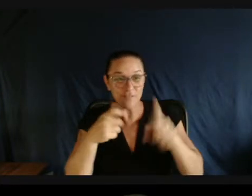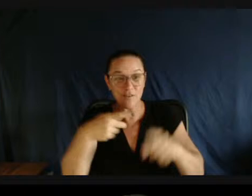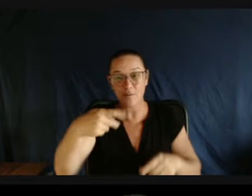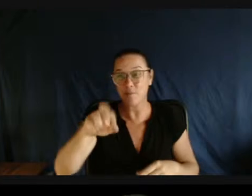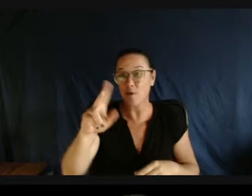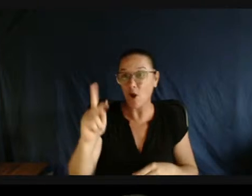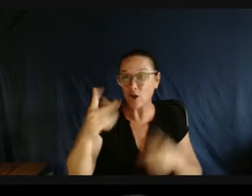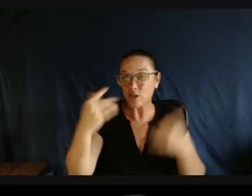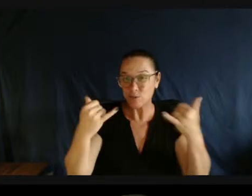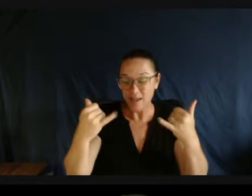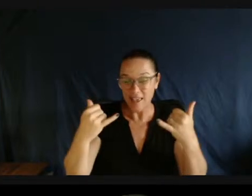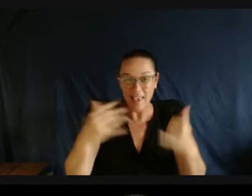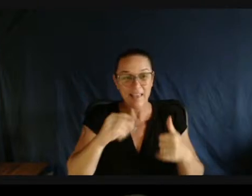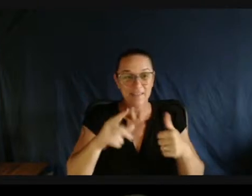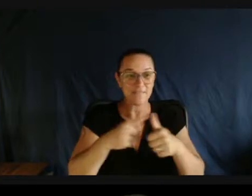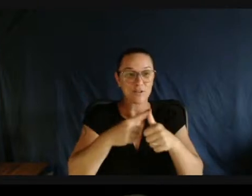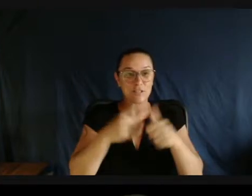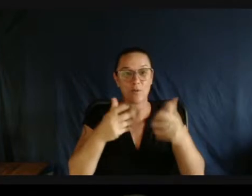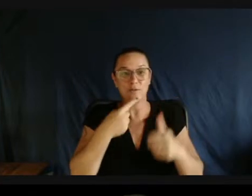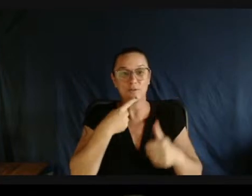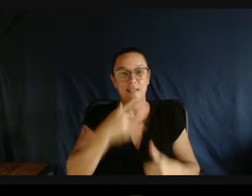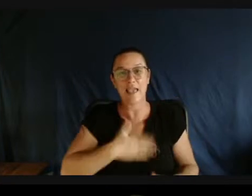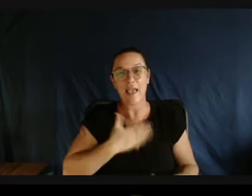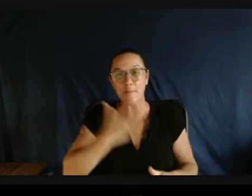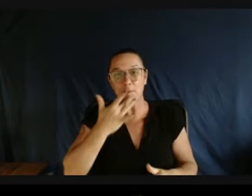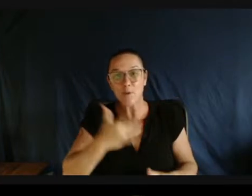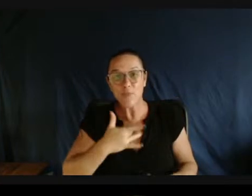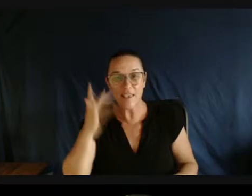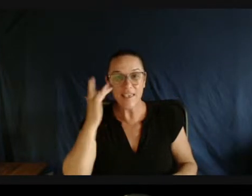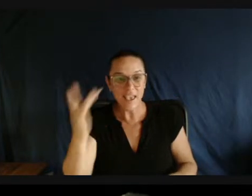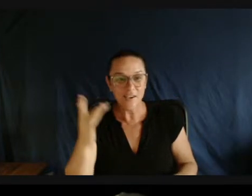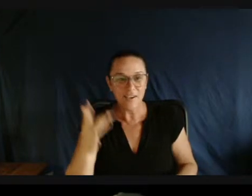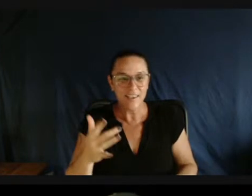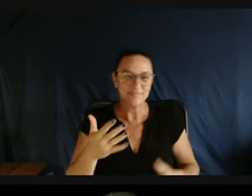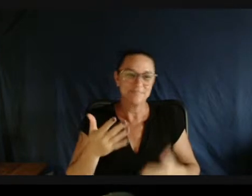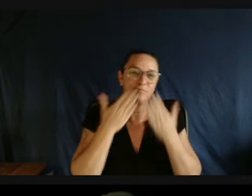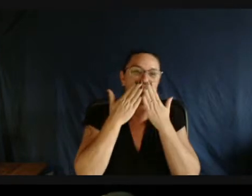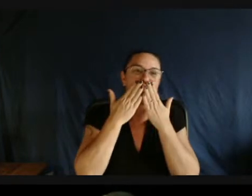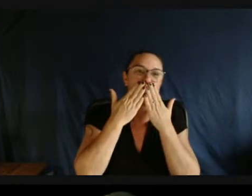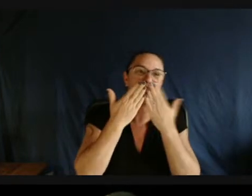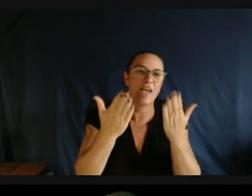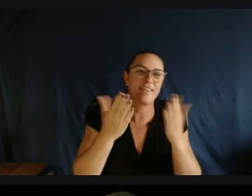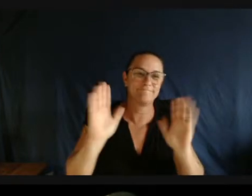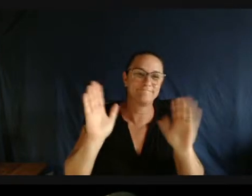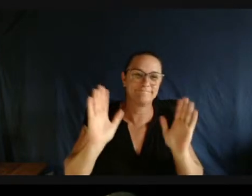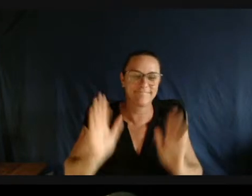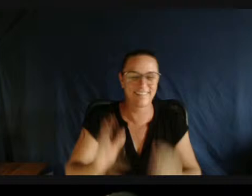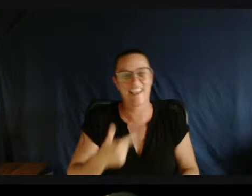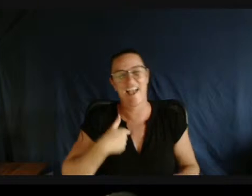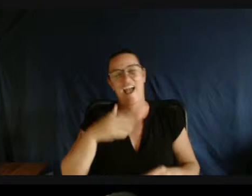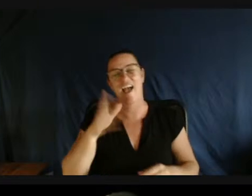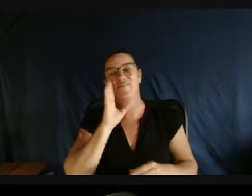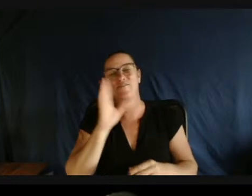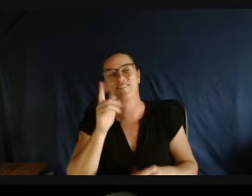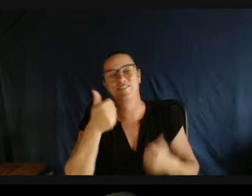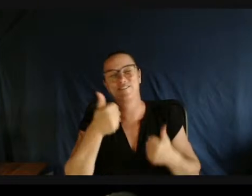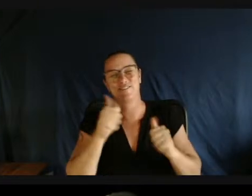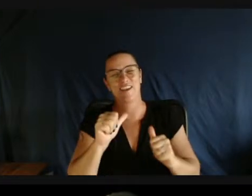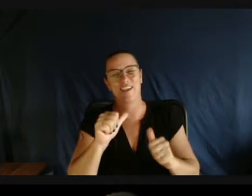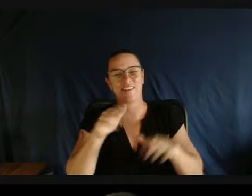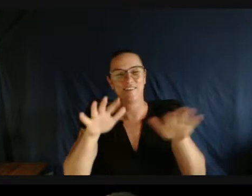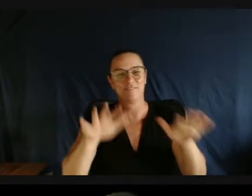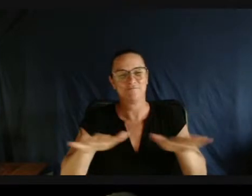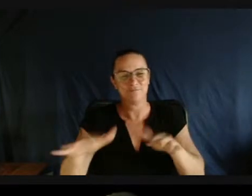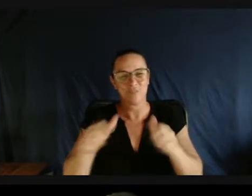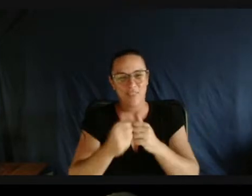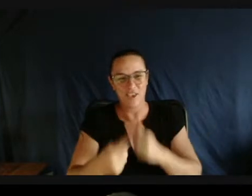today. And first of all, I want to say happy birthday, Carrie. I will try to take it easy tonight on you.